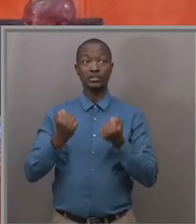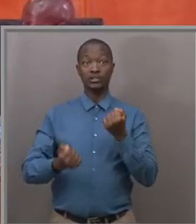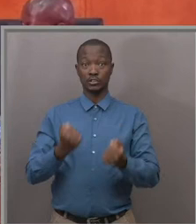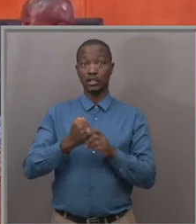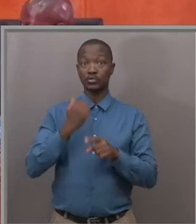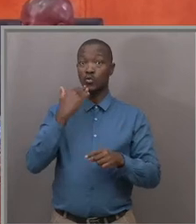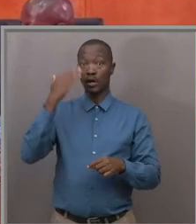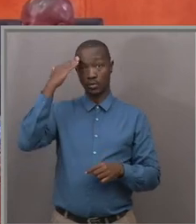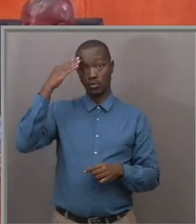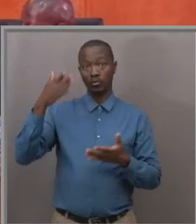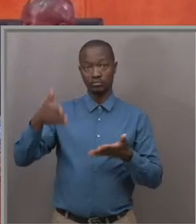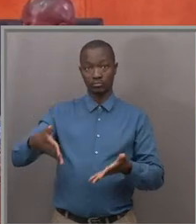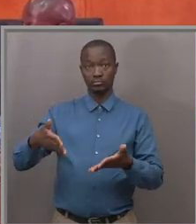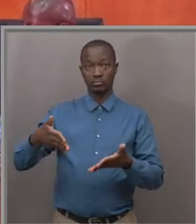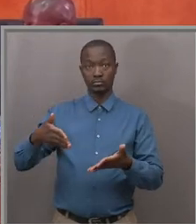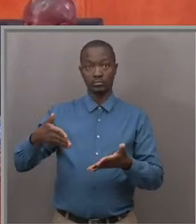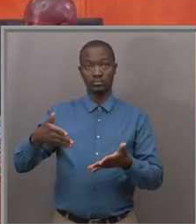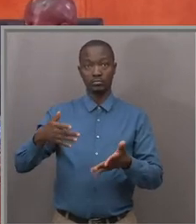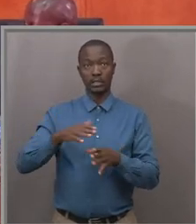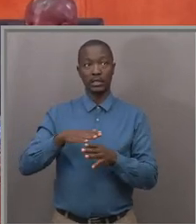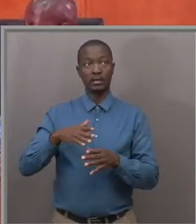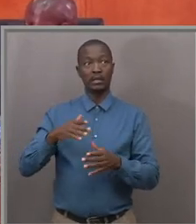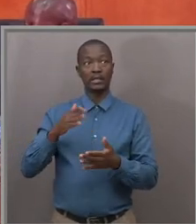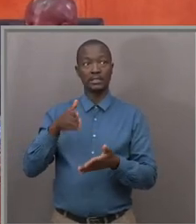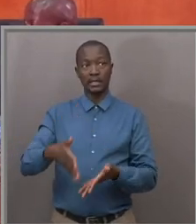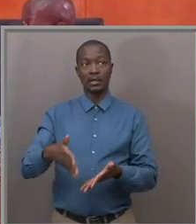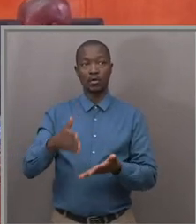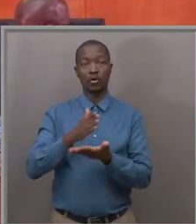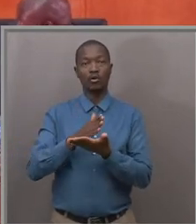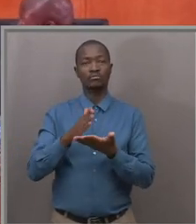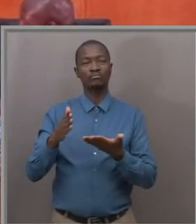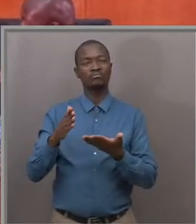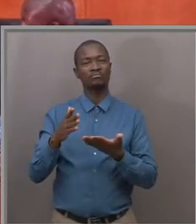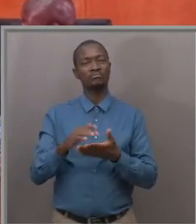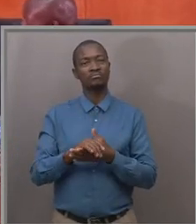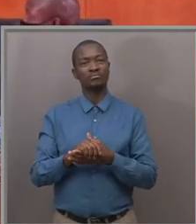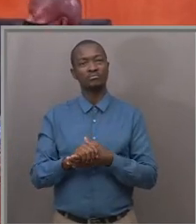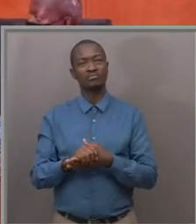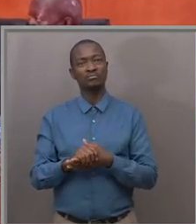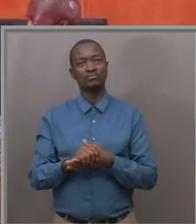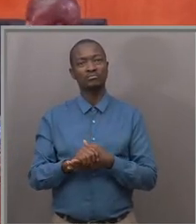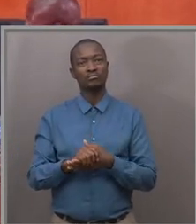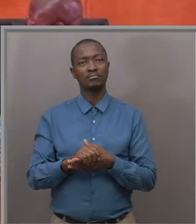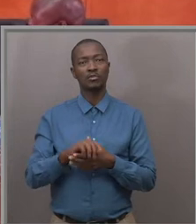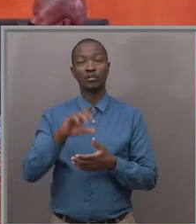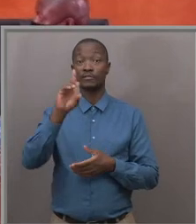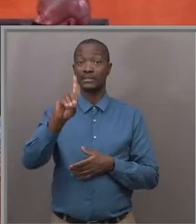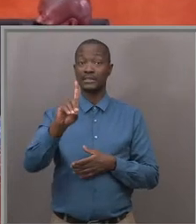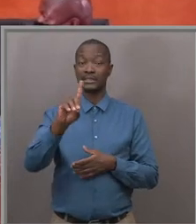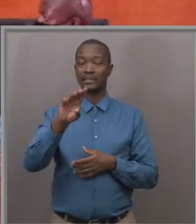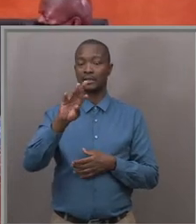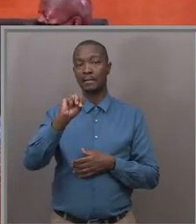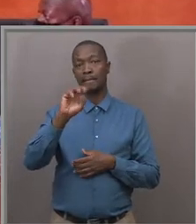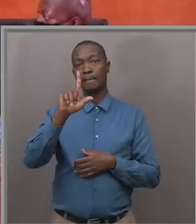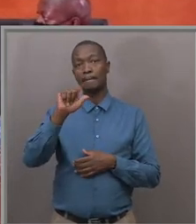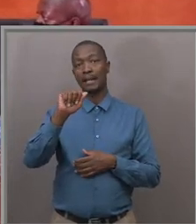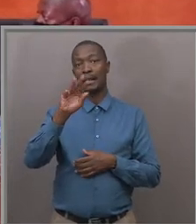that he is attending on behalf of Honorable Dim Lambo, who couldn't be here this